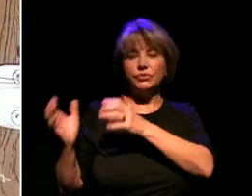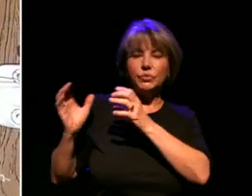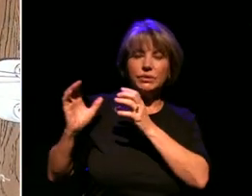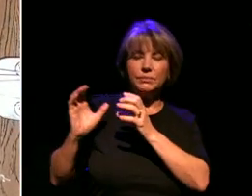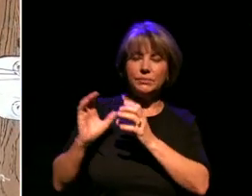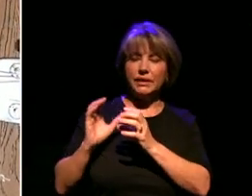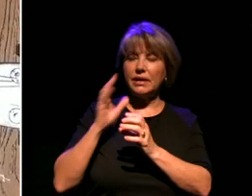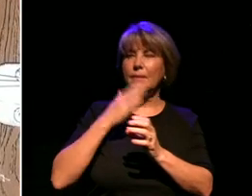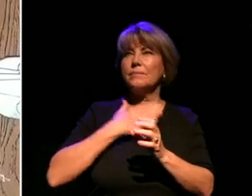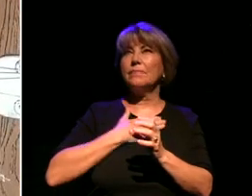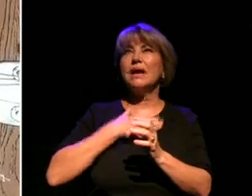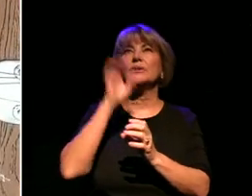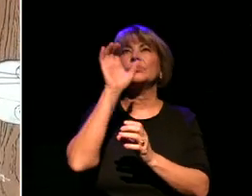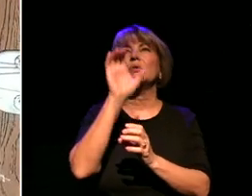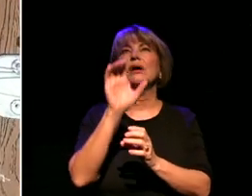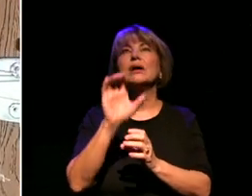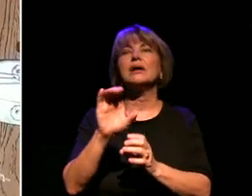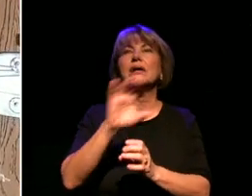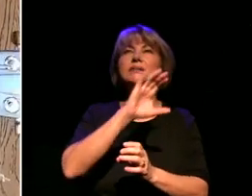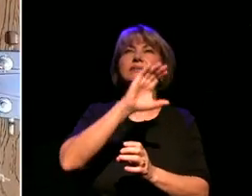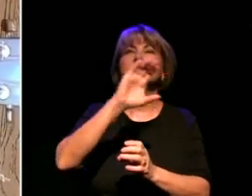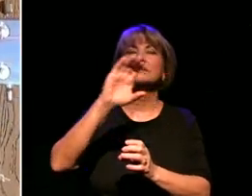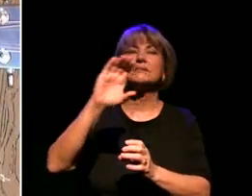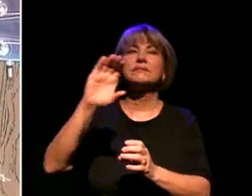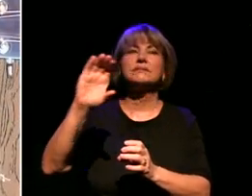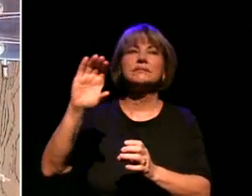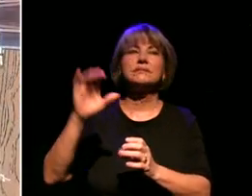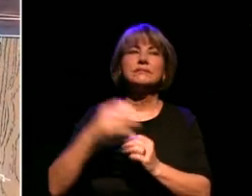Now you would bear my cross.